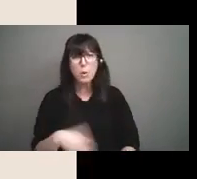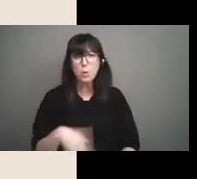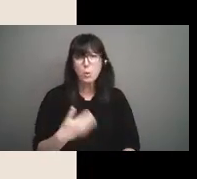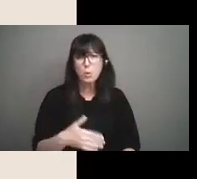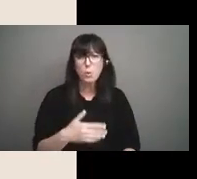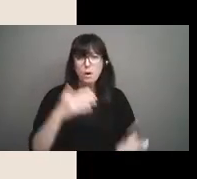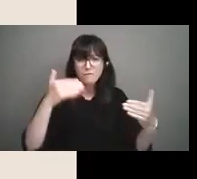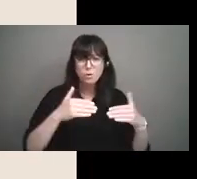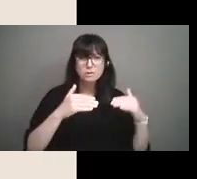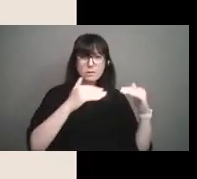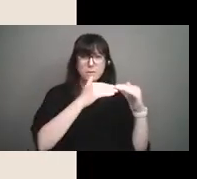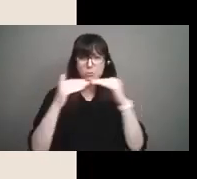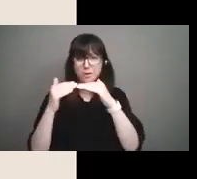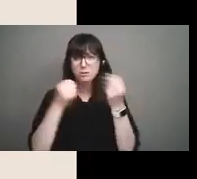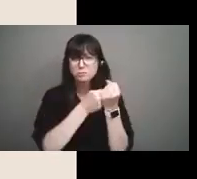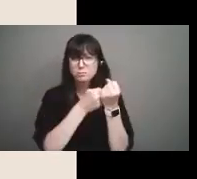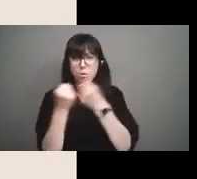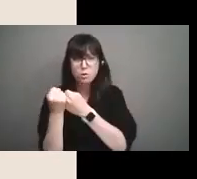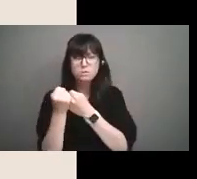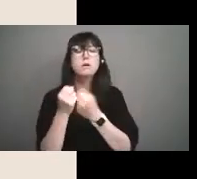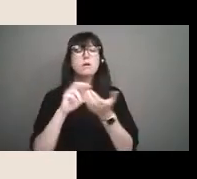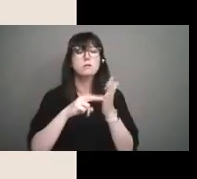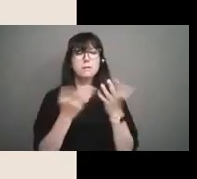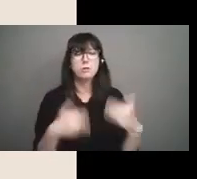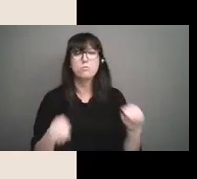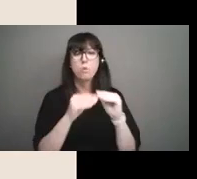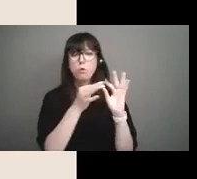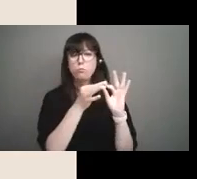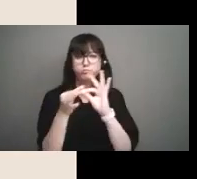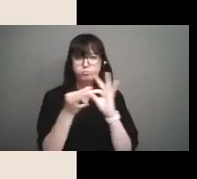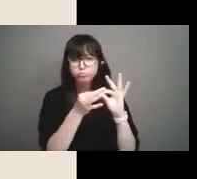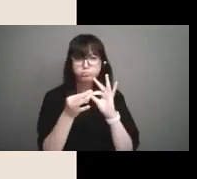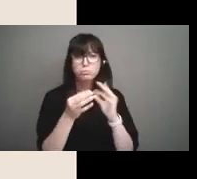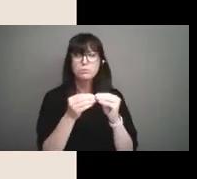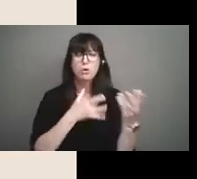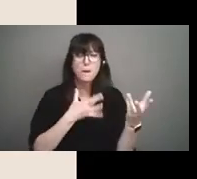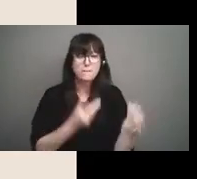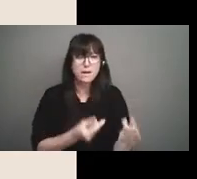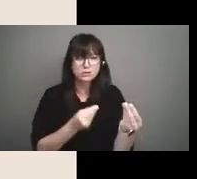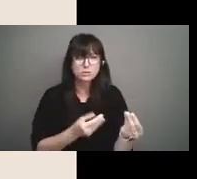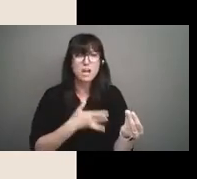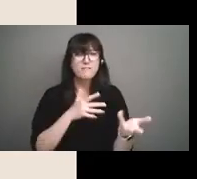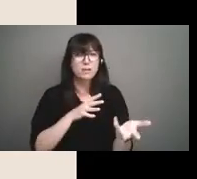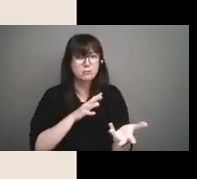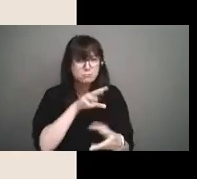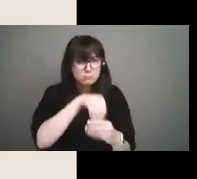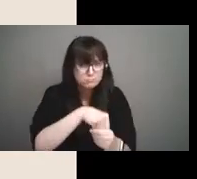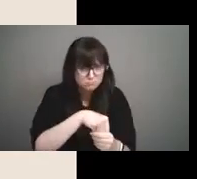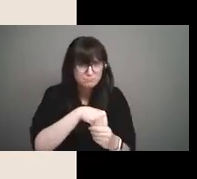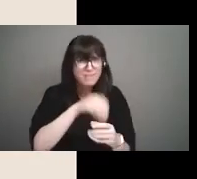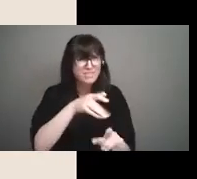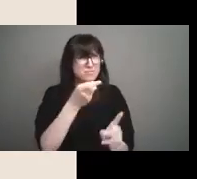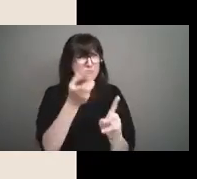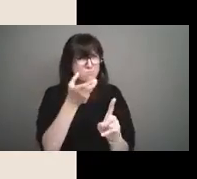peer-to-peer support, which is amazing. It leads to that level of connectivity and compassion and a sense of belonging that we're looking for. And that was actually one of